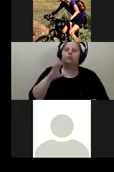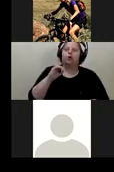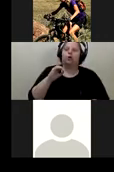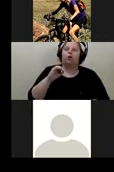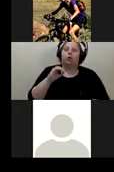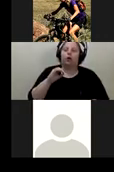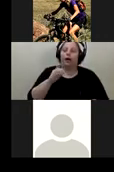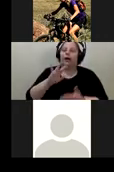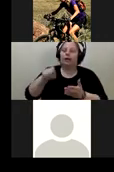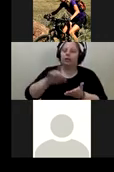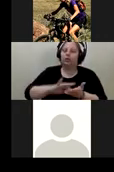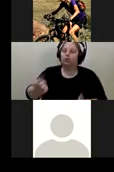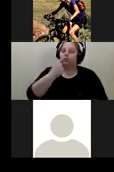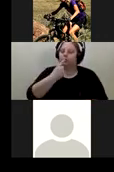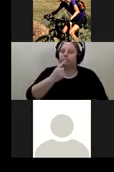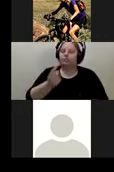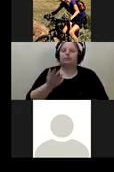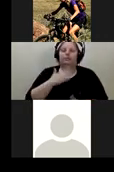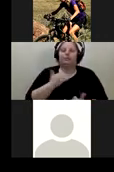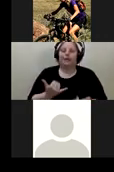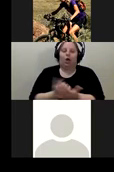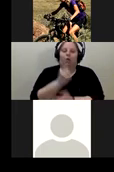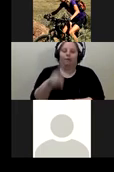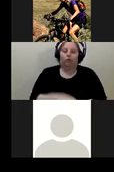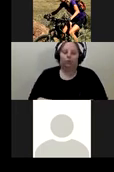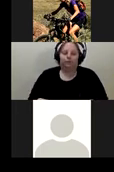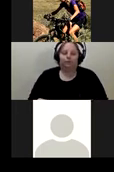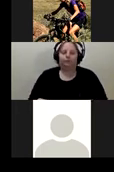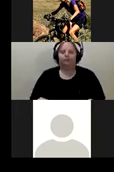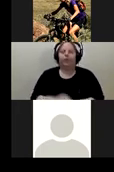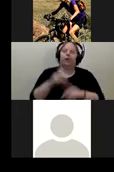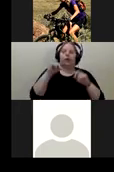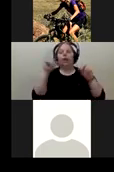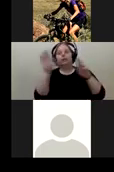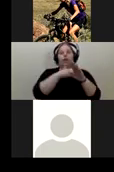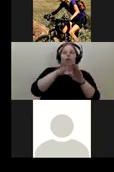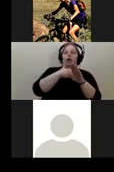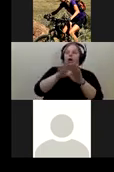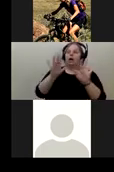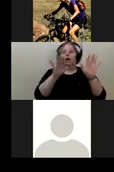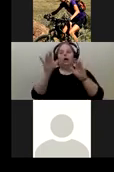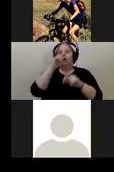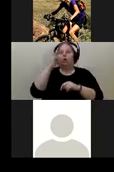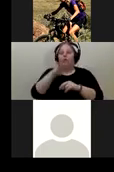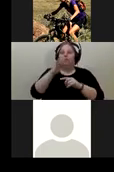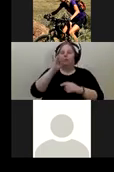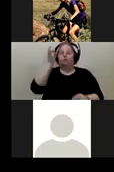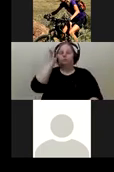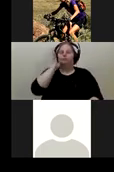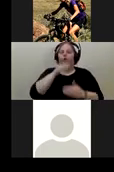I'm going to need to take my medicine. Da, da, da, da, da, or I'll be miserable for the rest of the